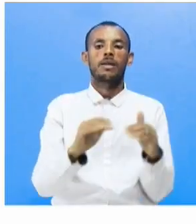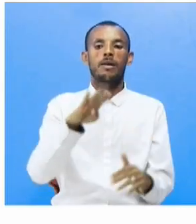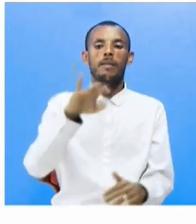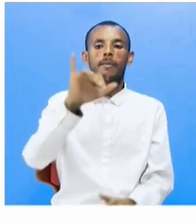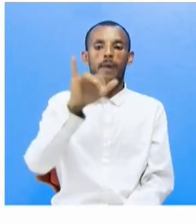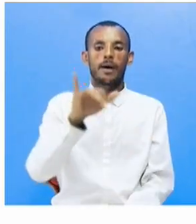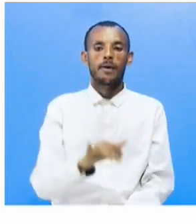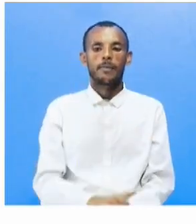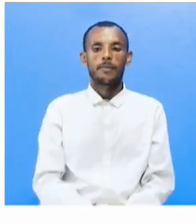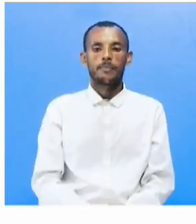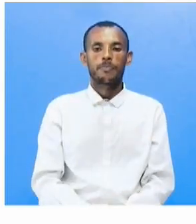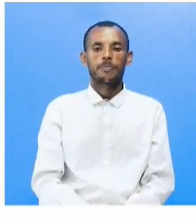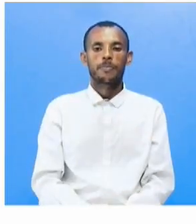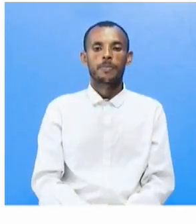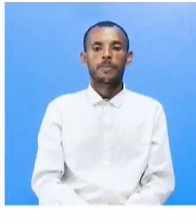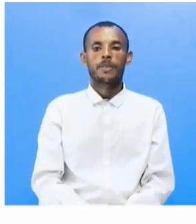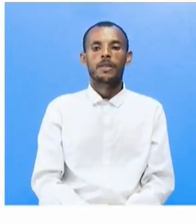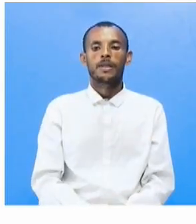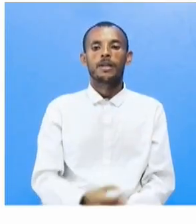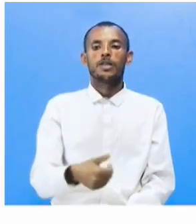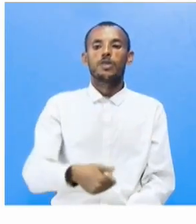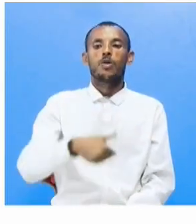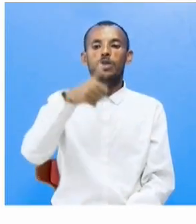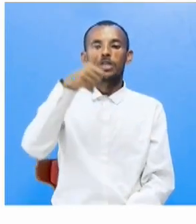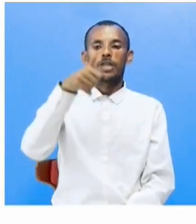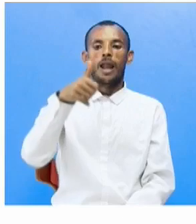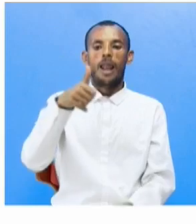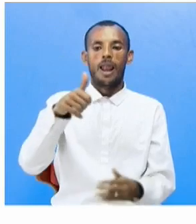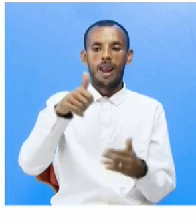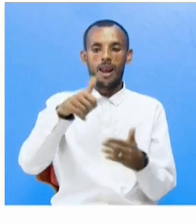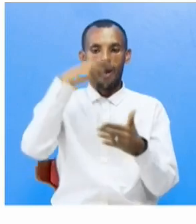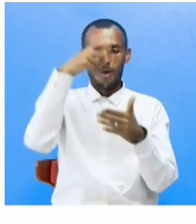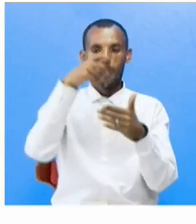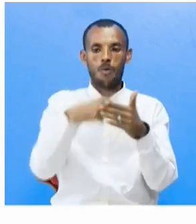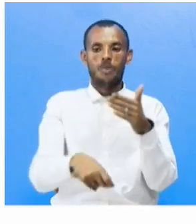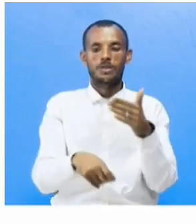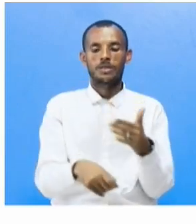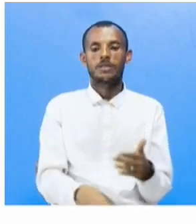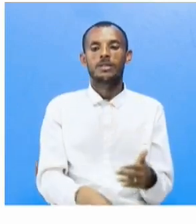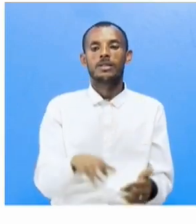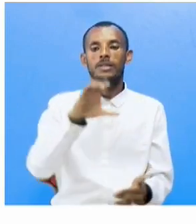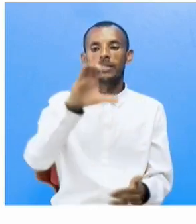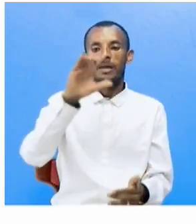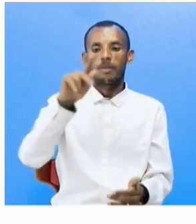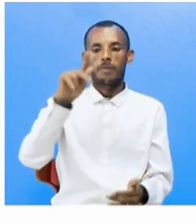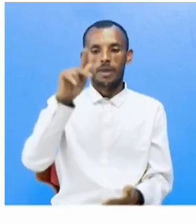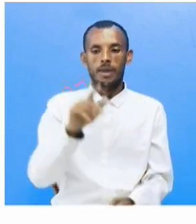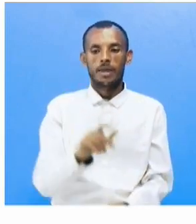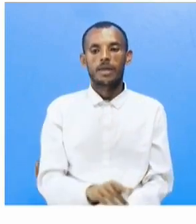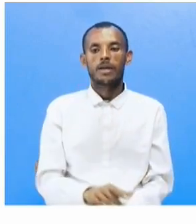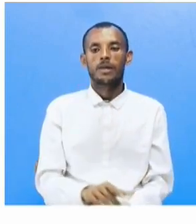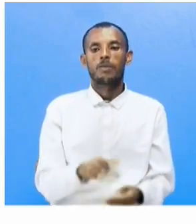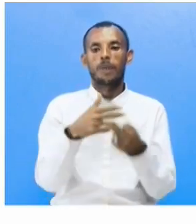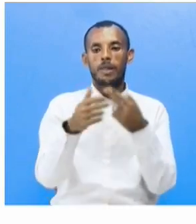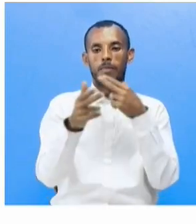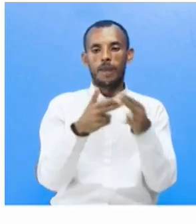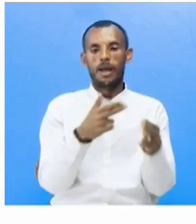by the original cost or cost price, and then you multiply this